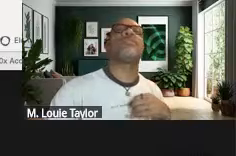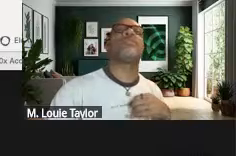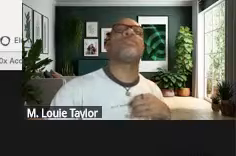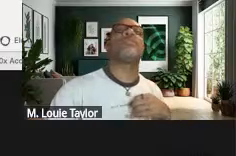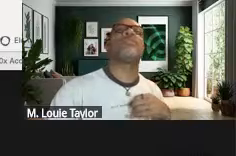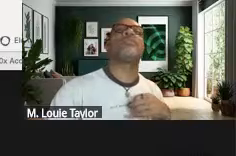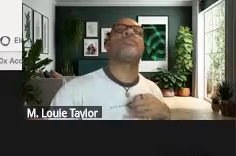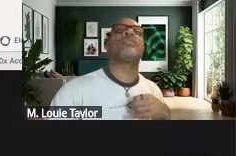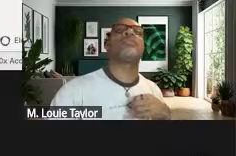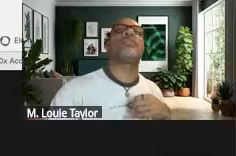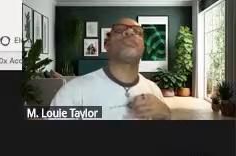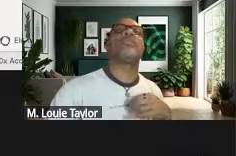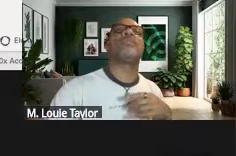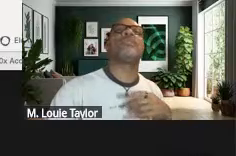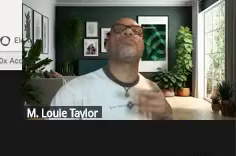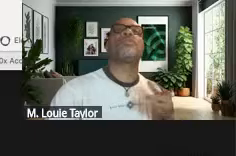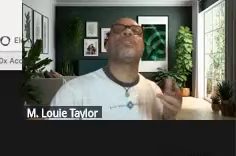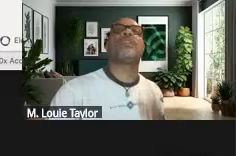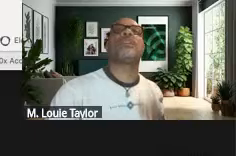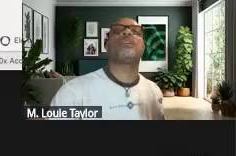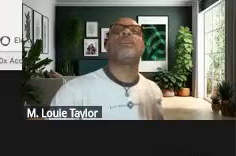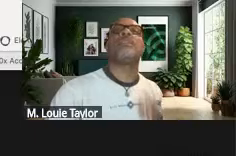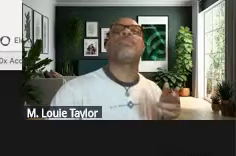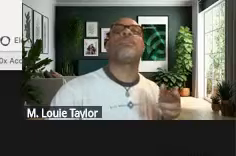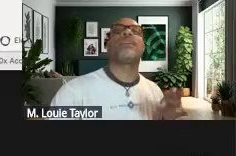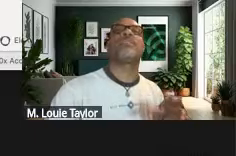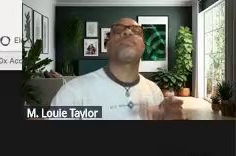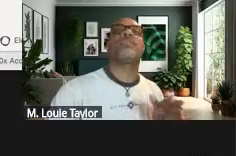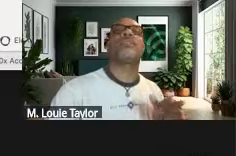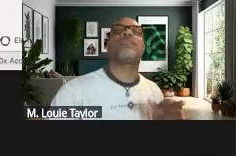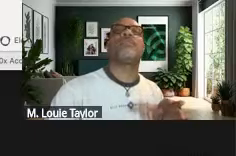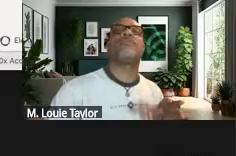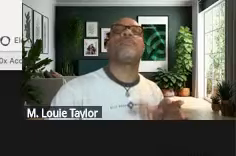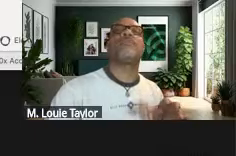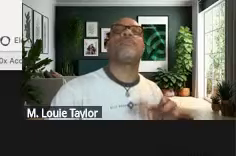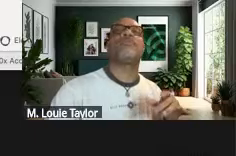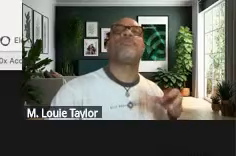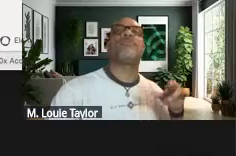6 kilos a month. Here's a link. So it gets